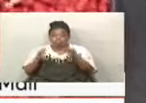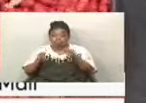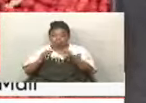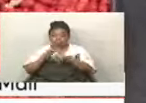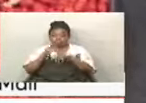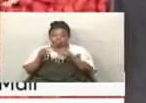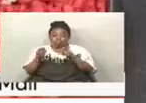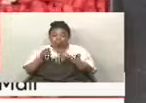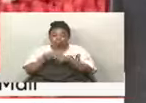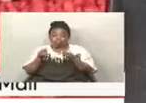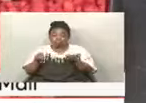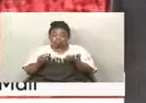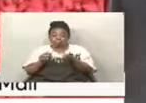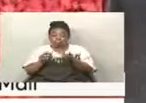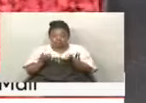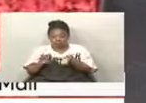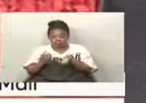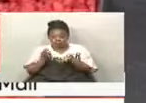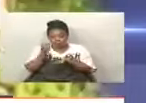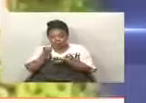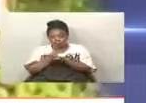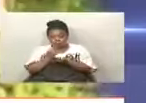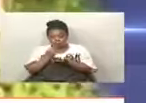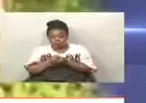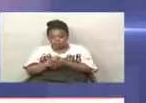butto okuva mu binyeebwa ebya bulijjo.